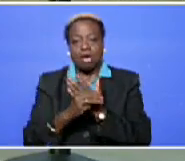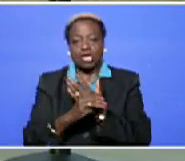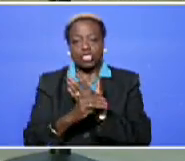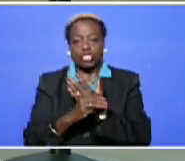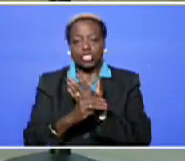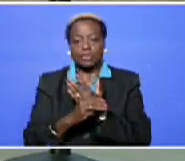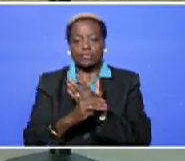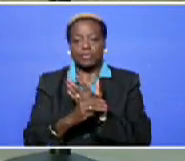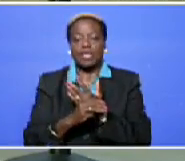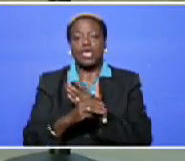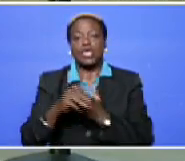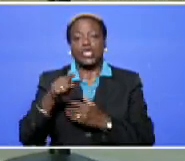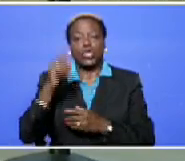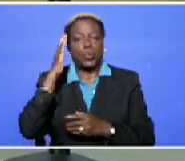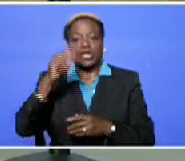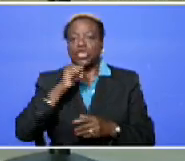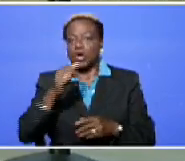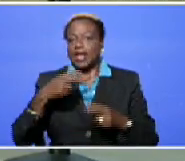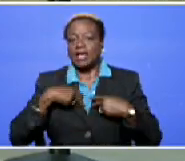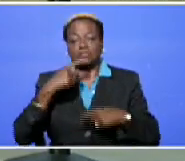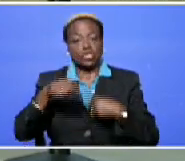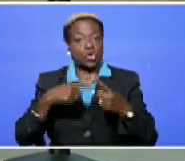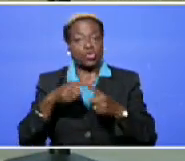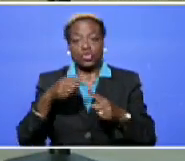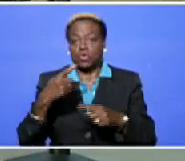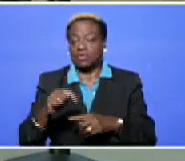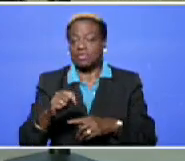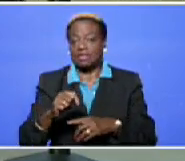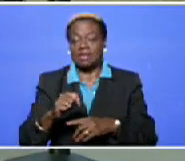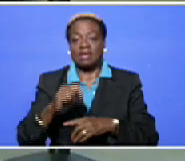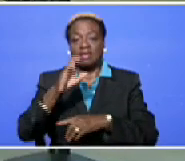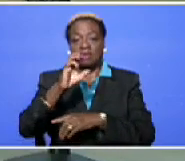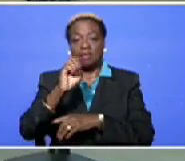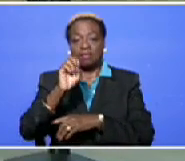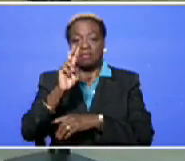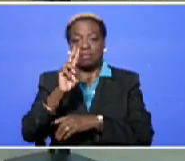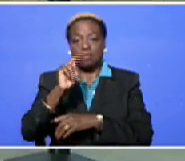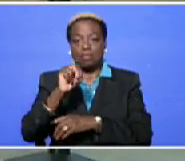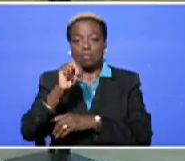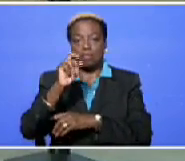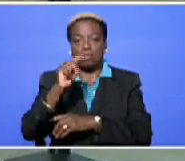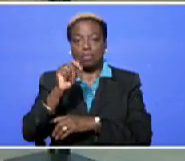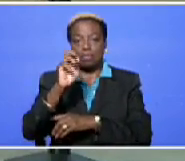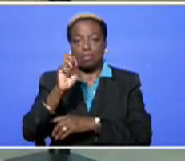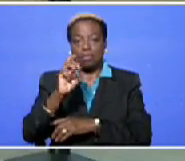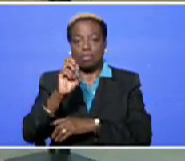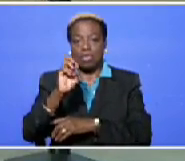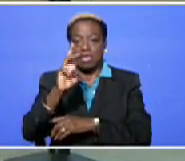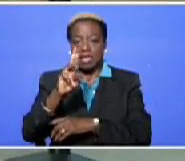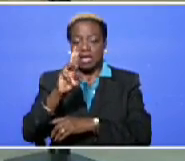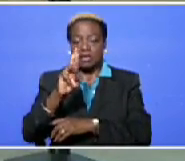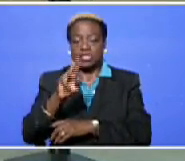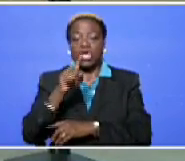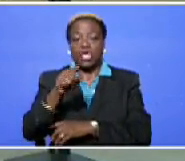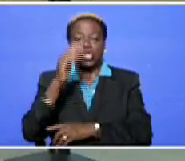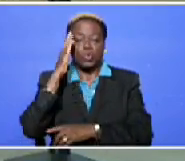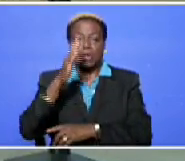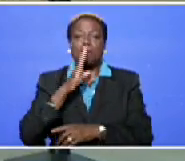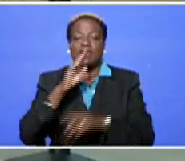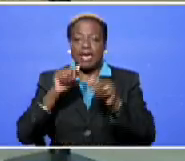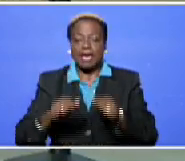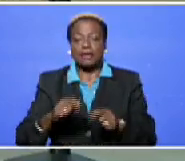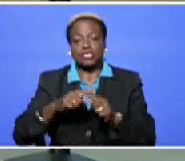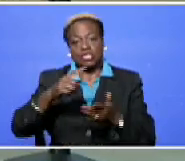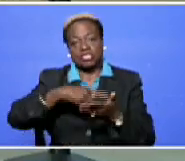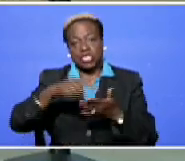with the counter. So if you're one of those persons who like to be on your smart devices, you'll be able to check yourself in, and if you don't have